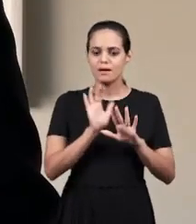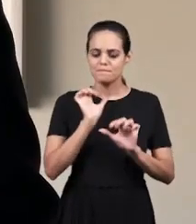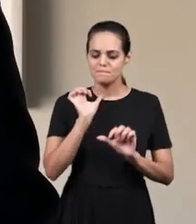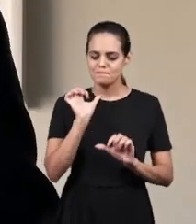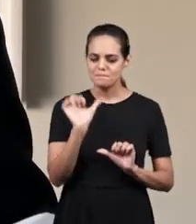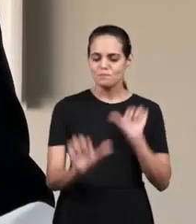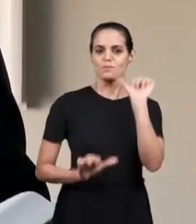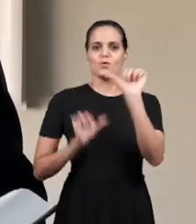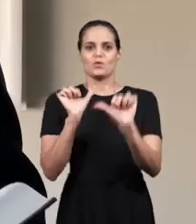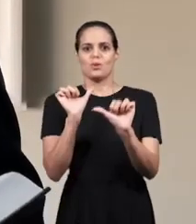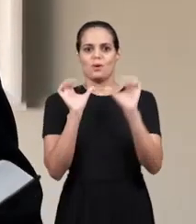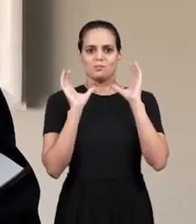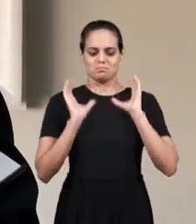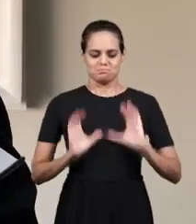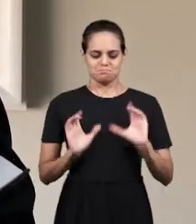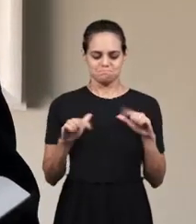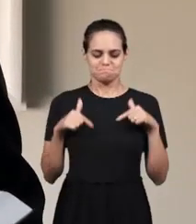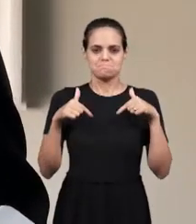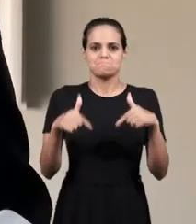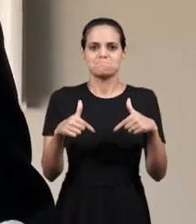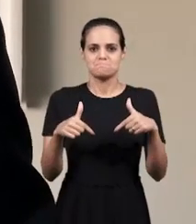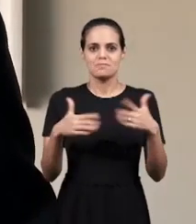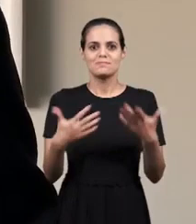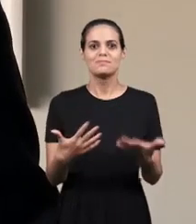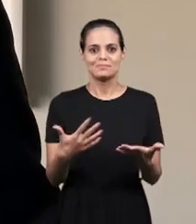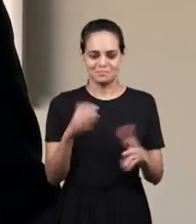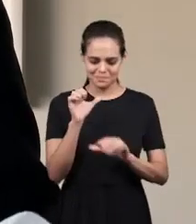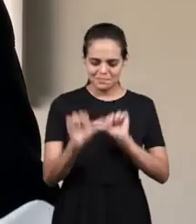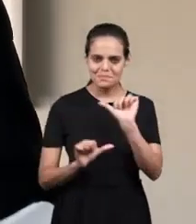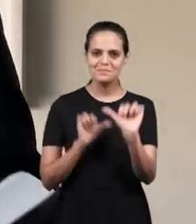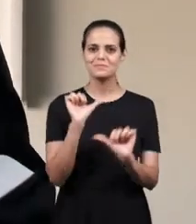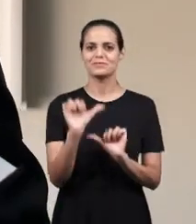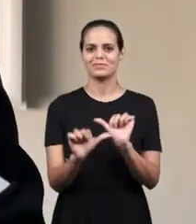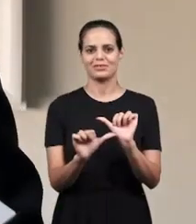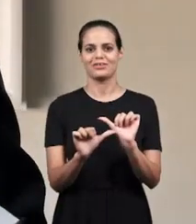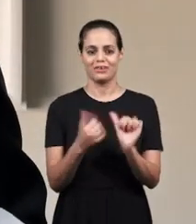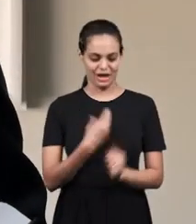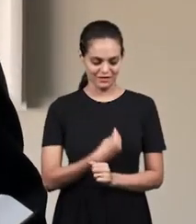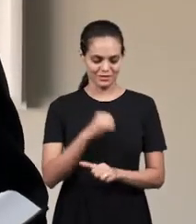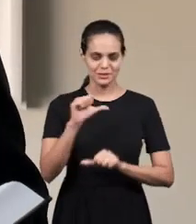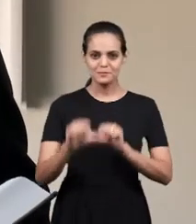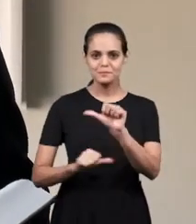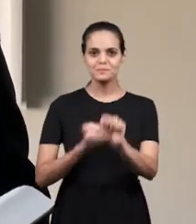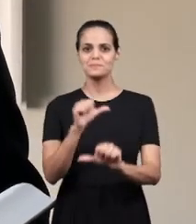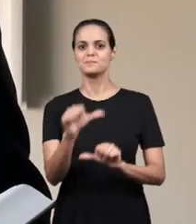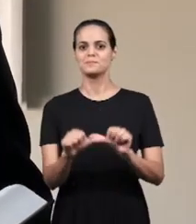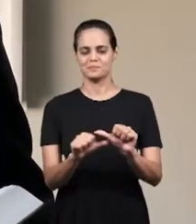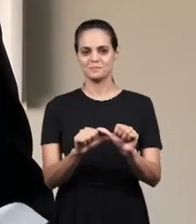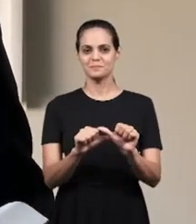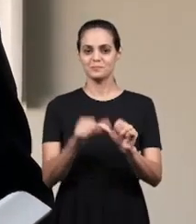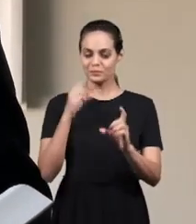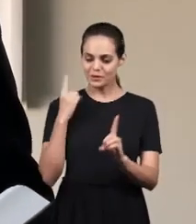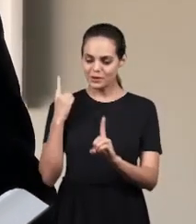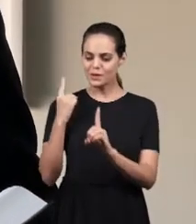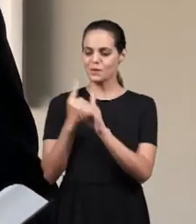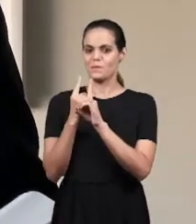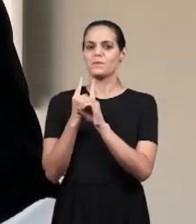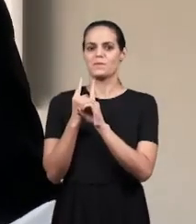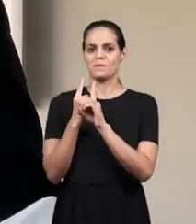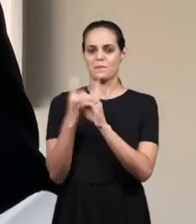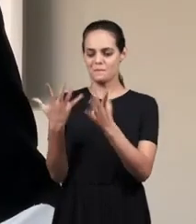attitude, a change in their behavior. Their lives changed with that marvelous encounter, and they took the initiative